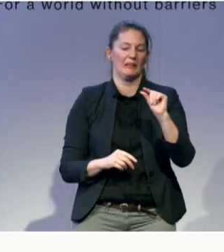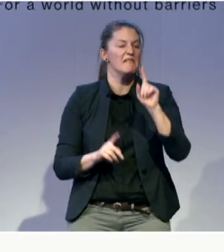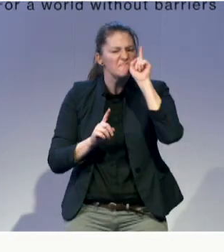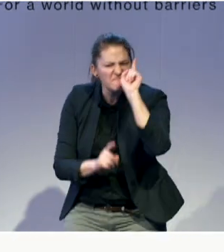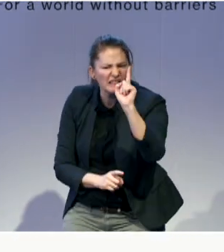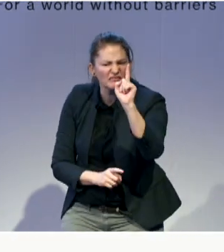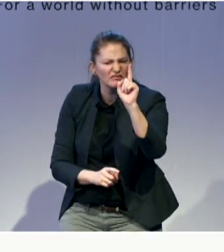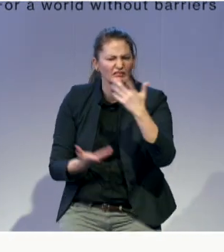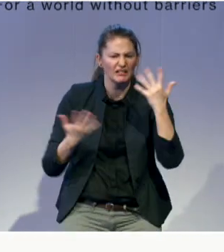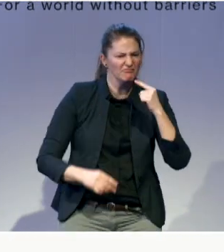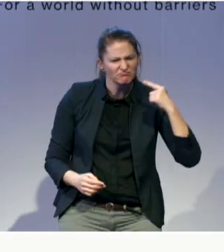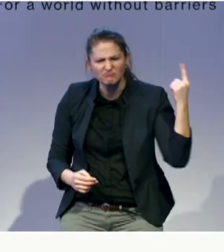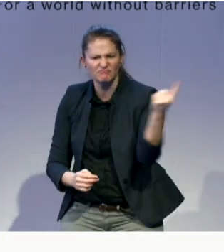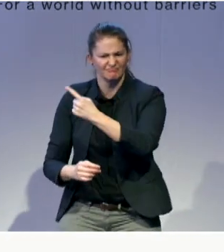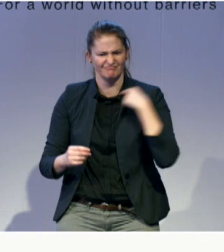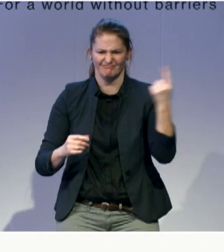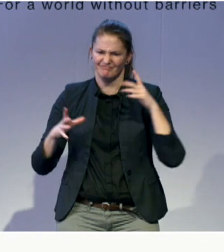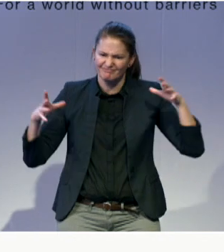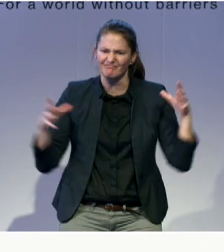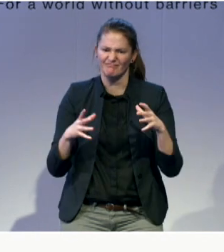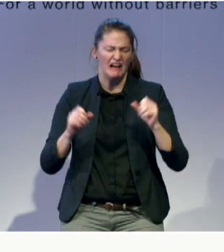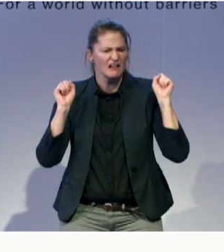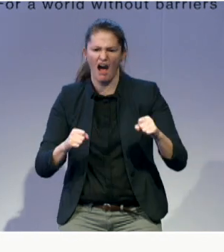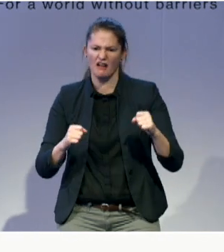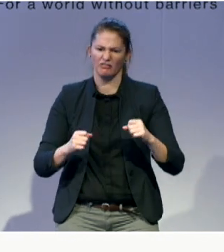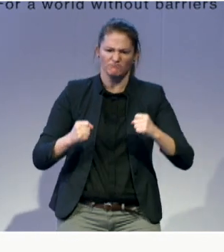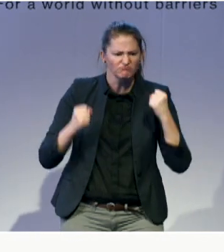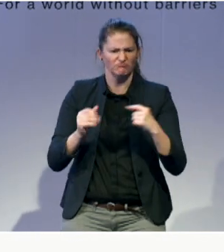We do not command respect.